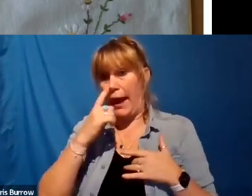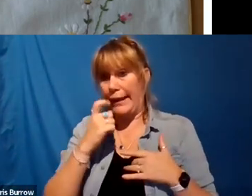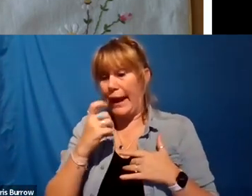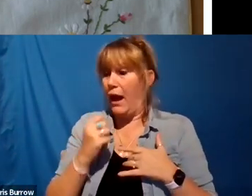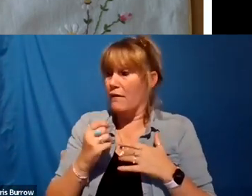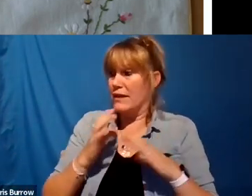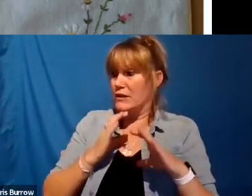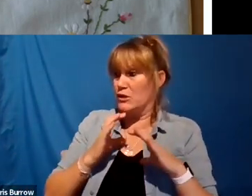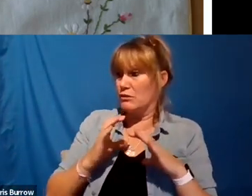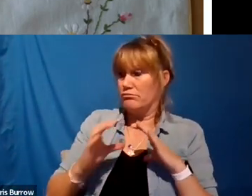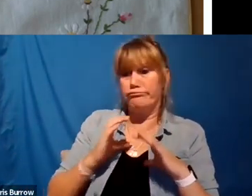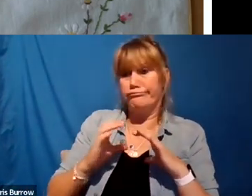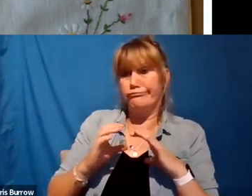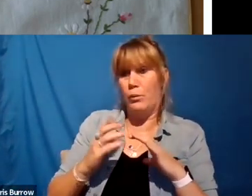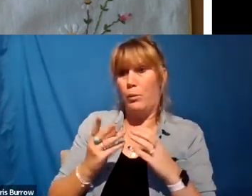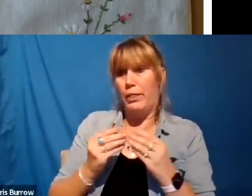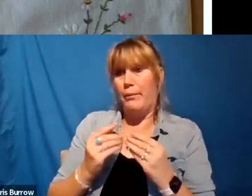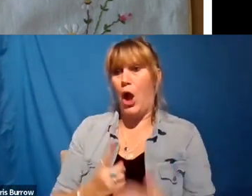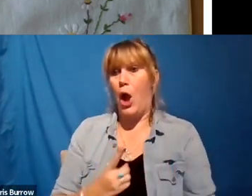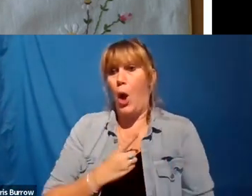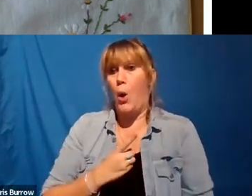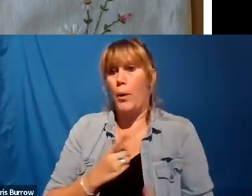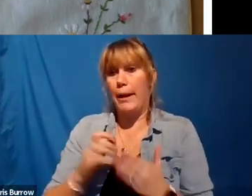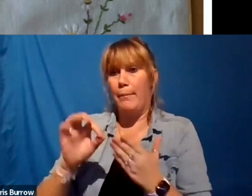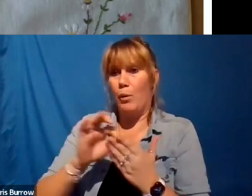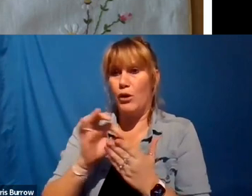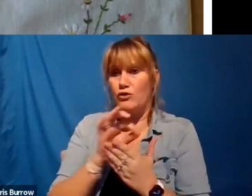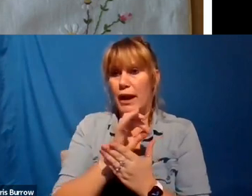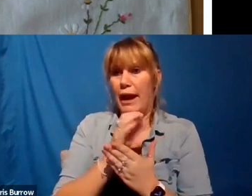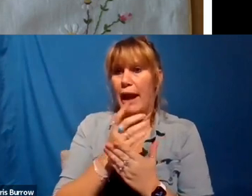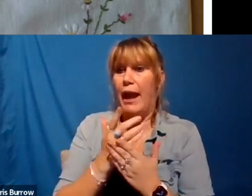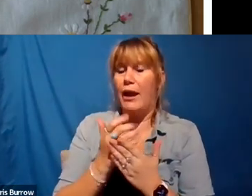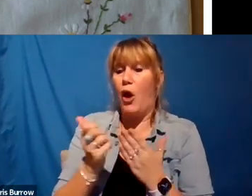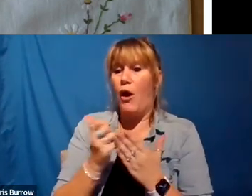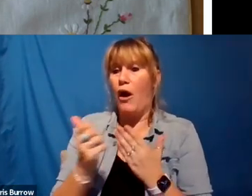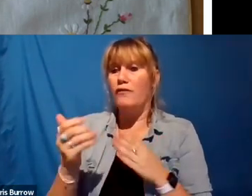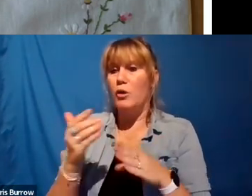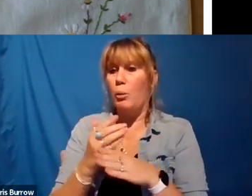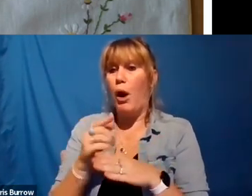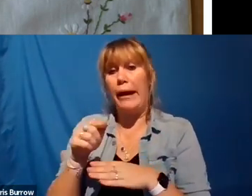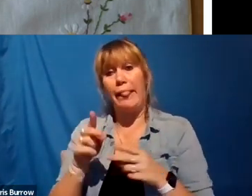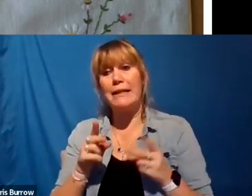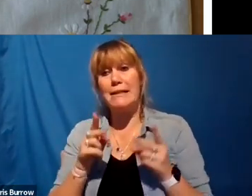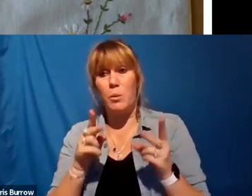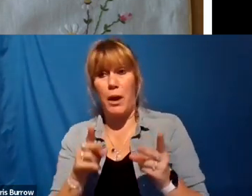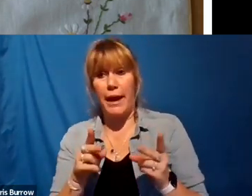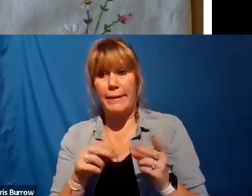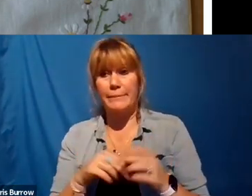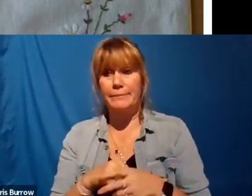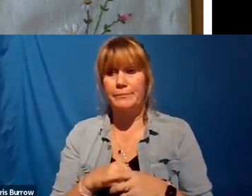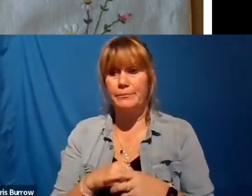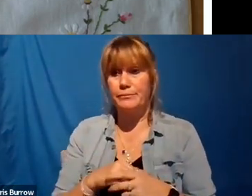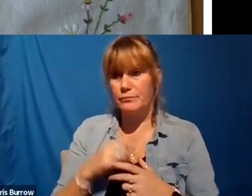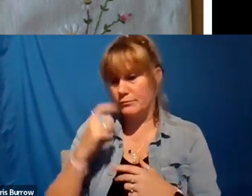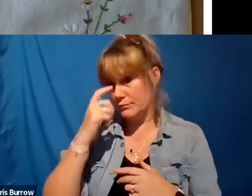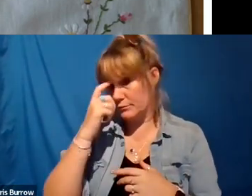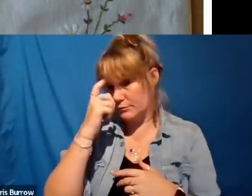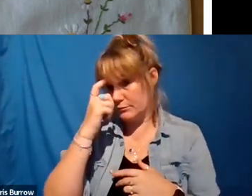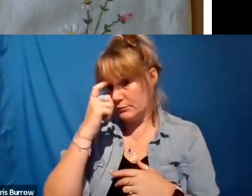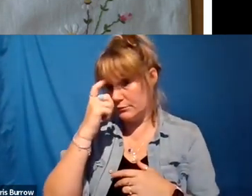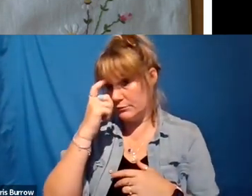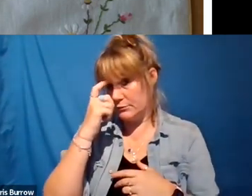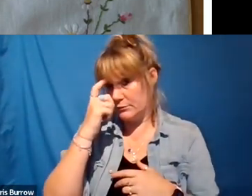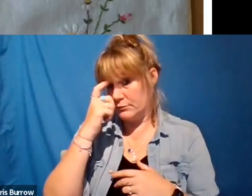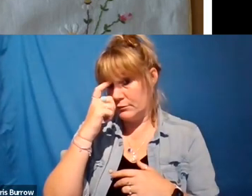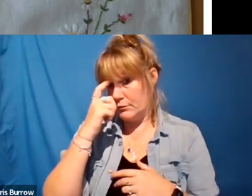my own embroidery. And I often work in this way. So I am